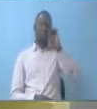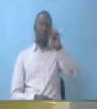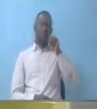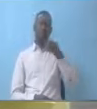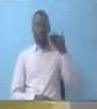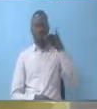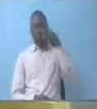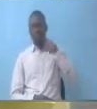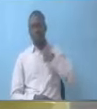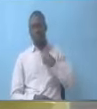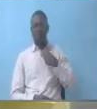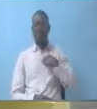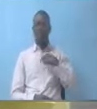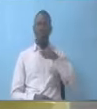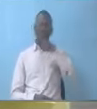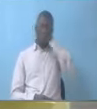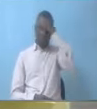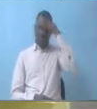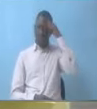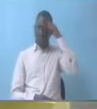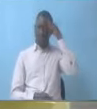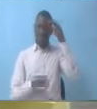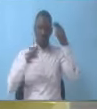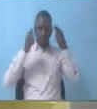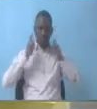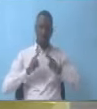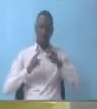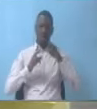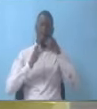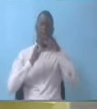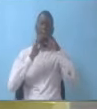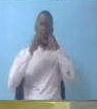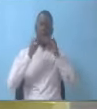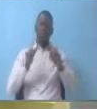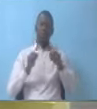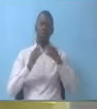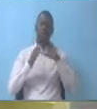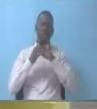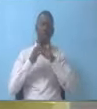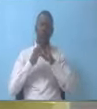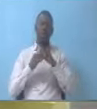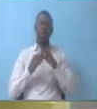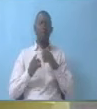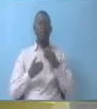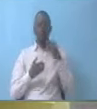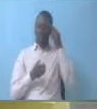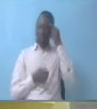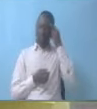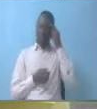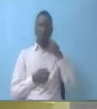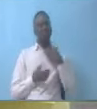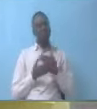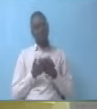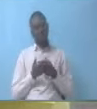chambers and suggested that I write to the President and ask for the return of my property at 45